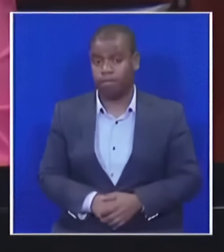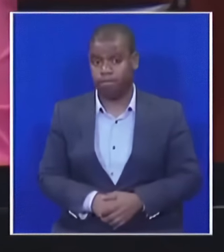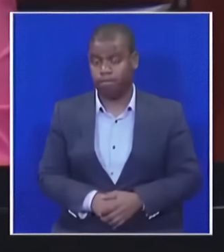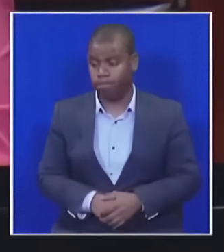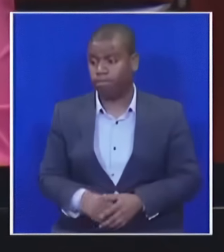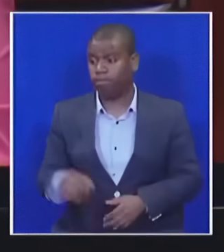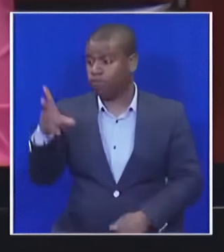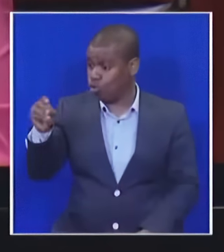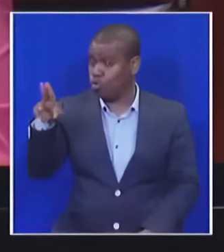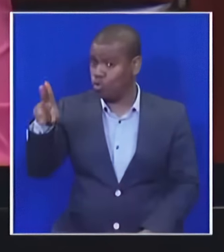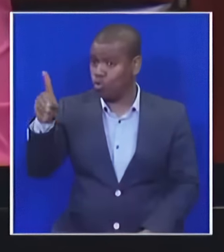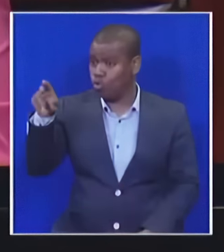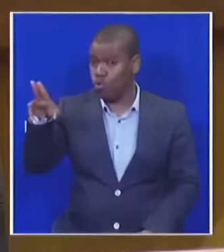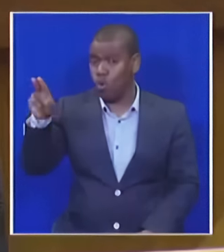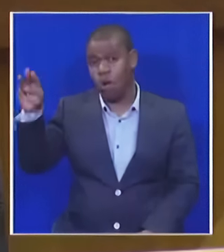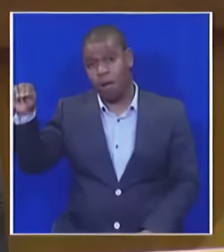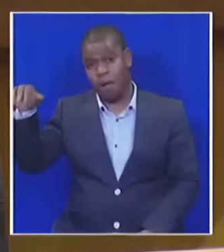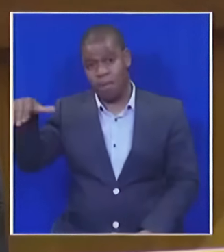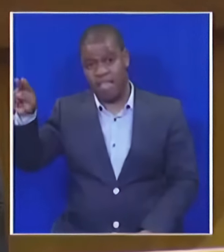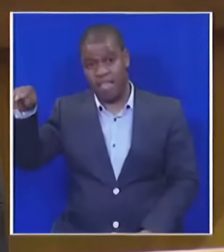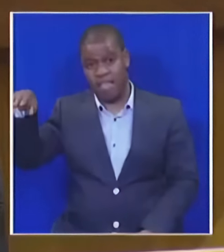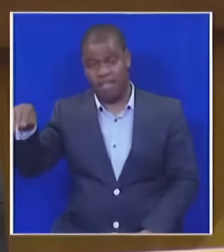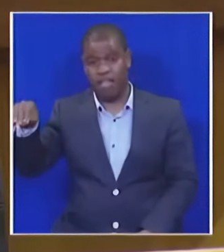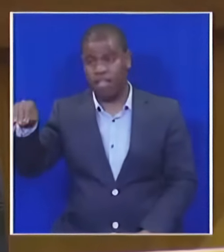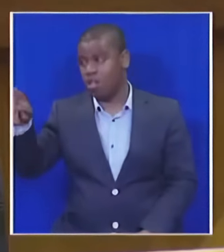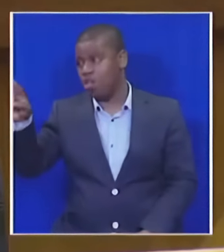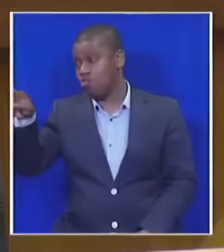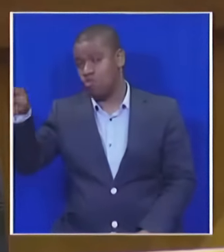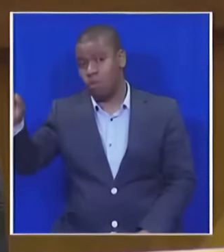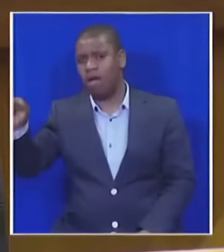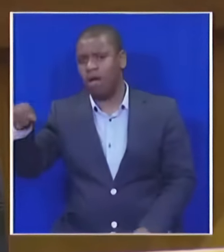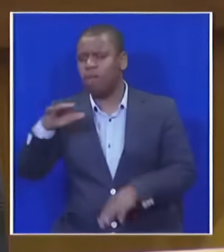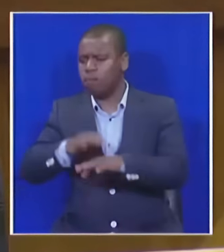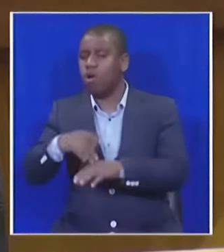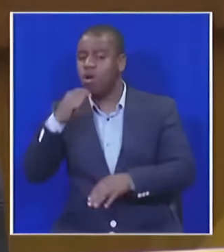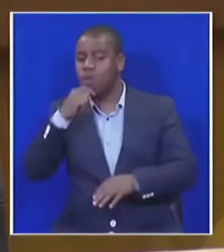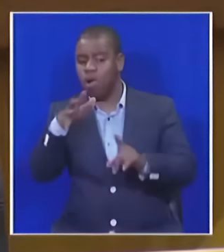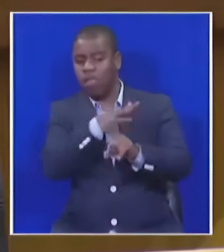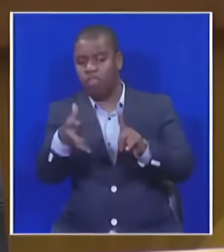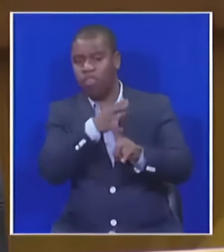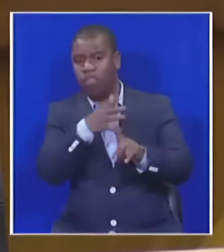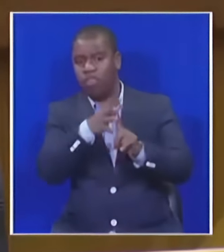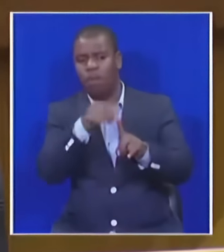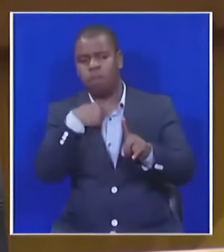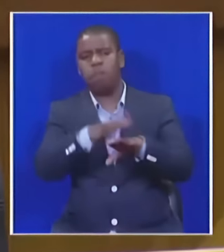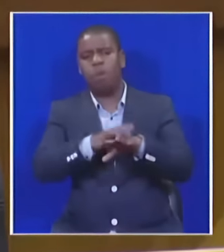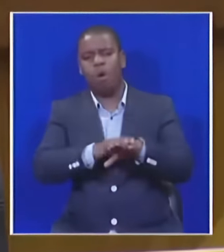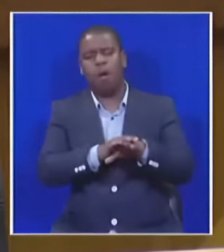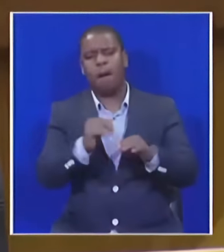abused her proximity to the president of the ANC to bully other members of the